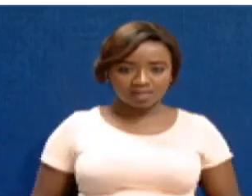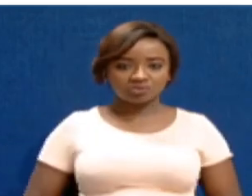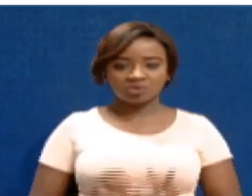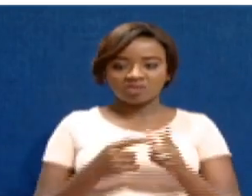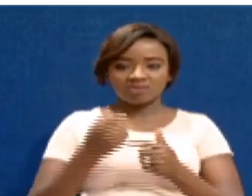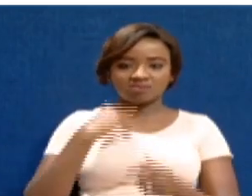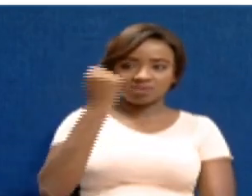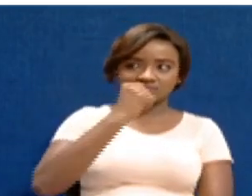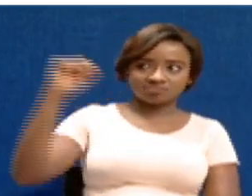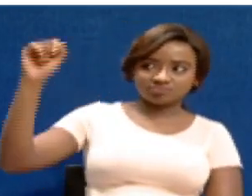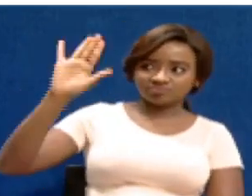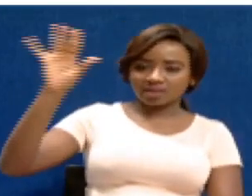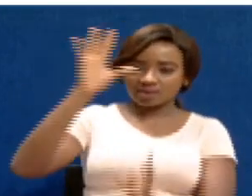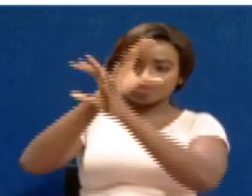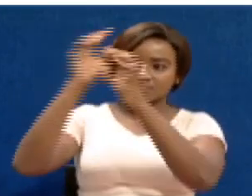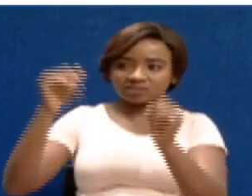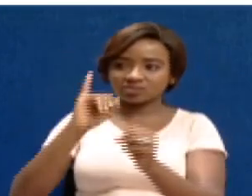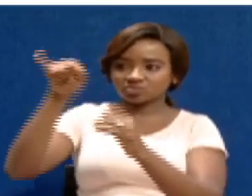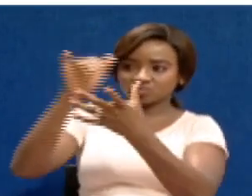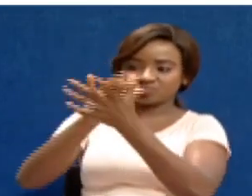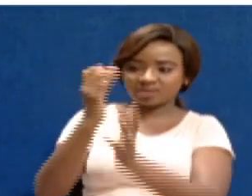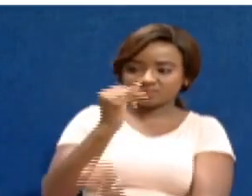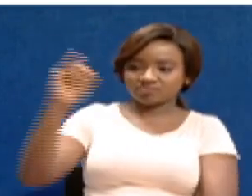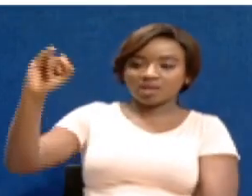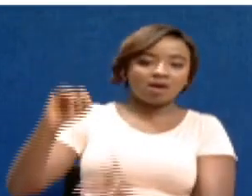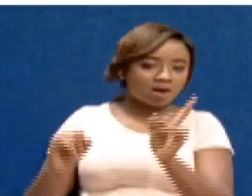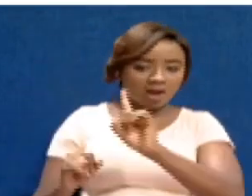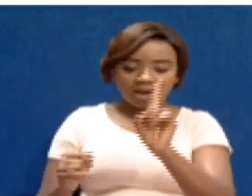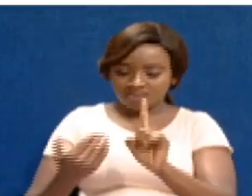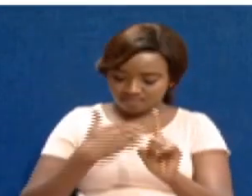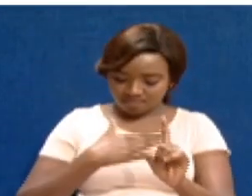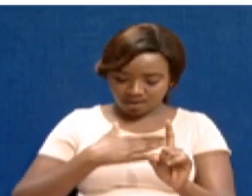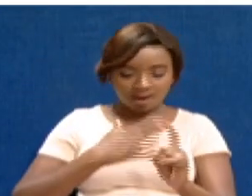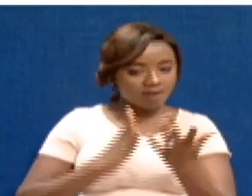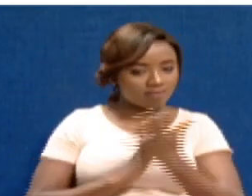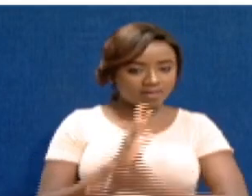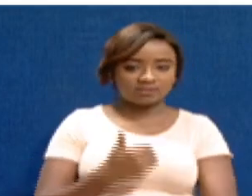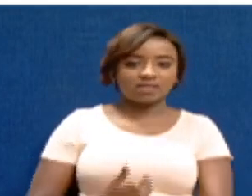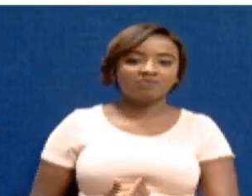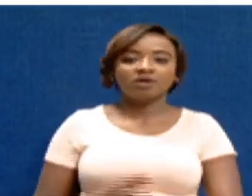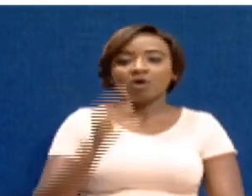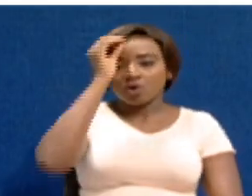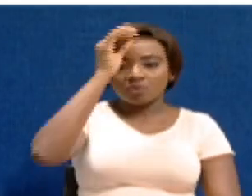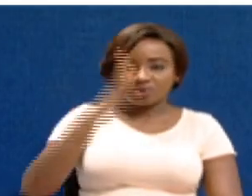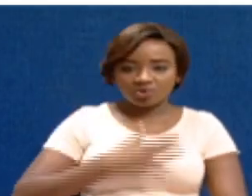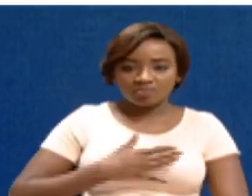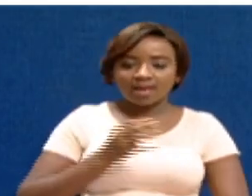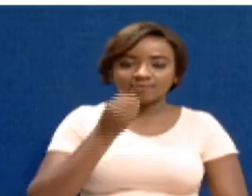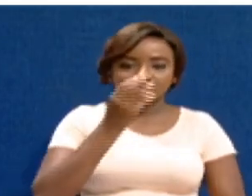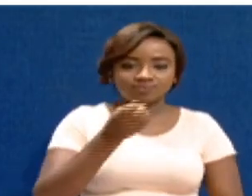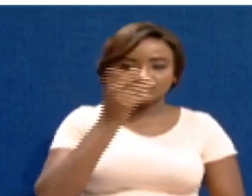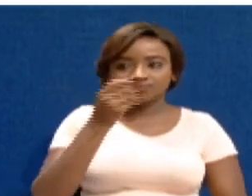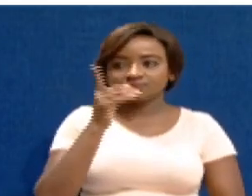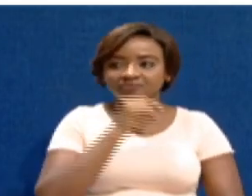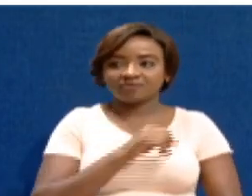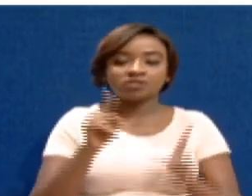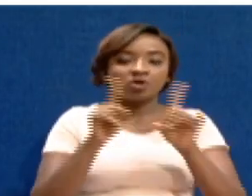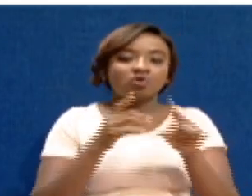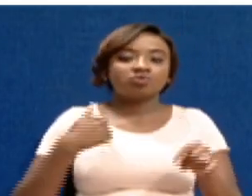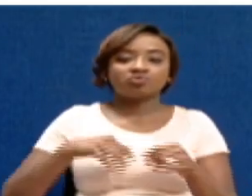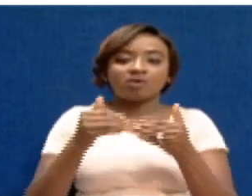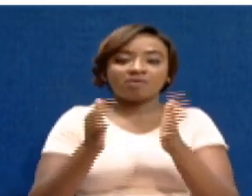raft of where you can have situations where it becomes so untenable. countries descend into genocide. It just happened in our